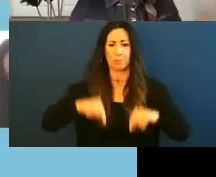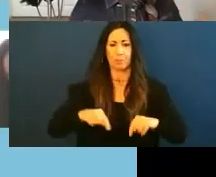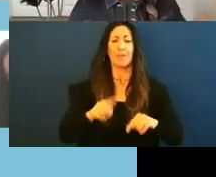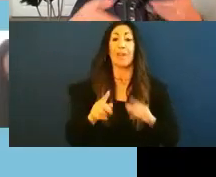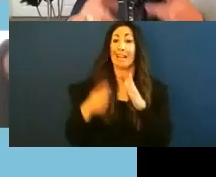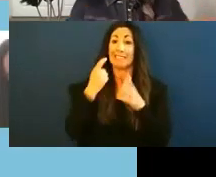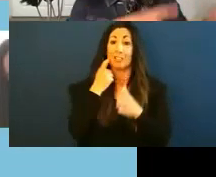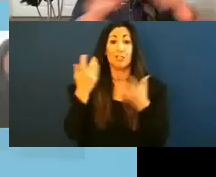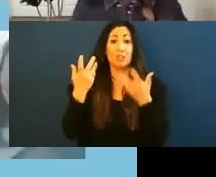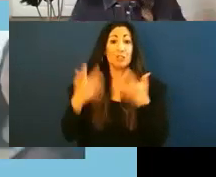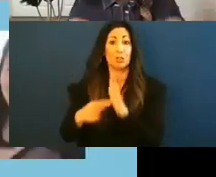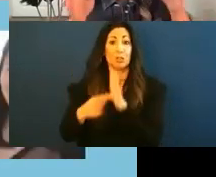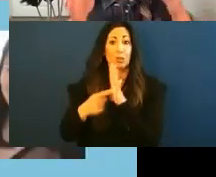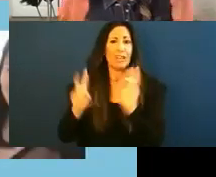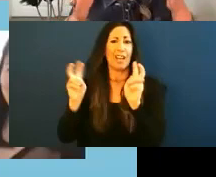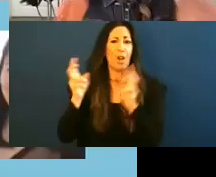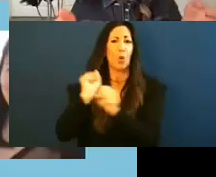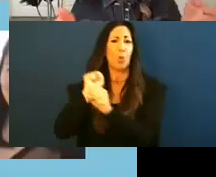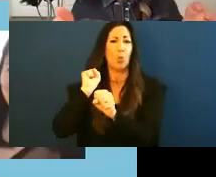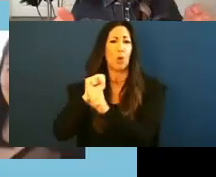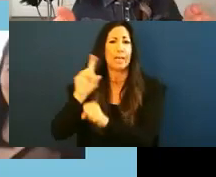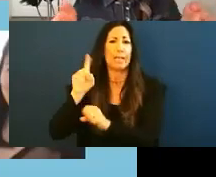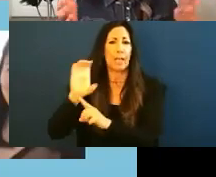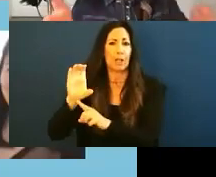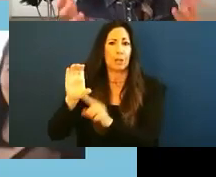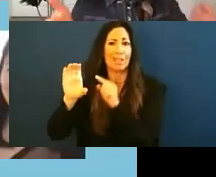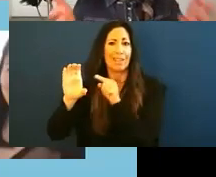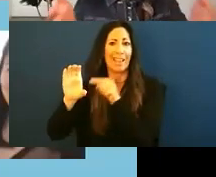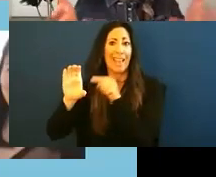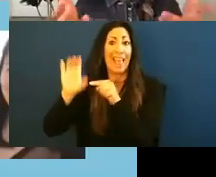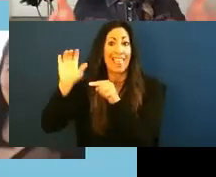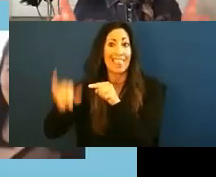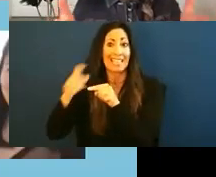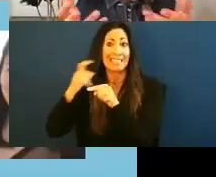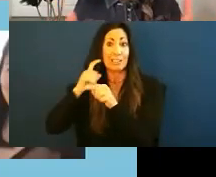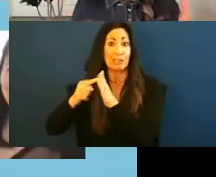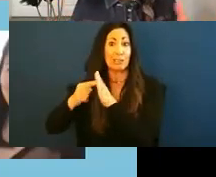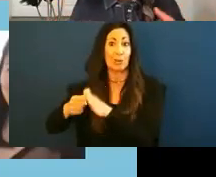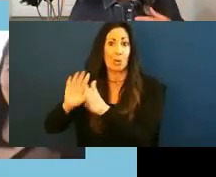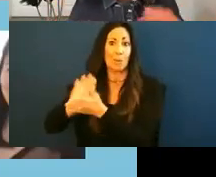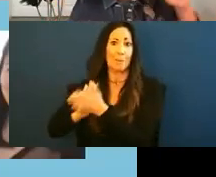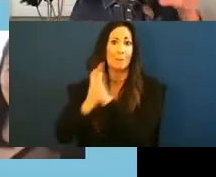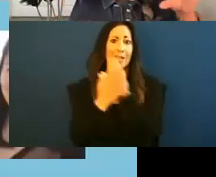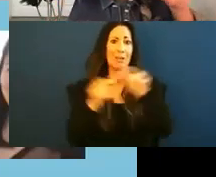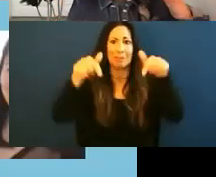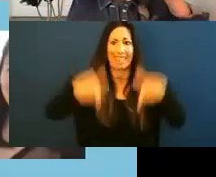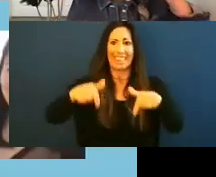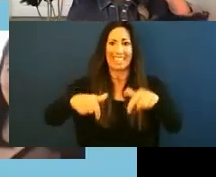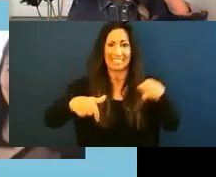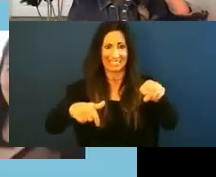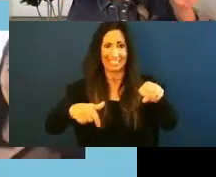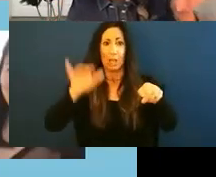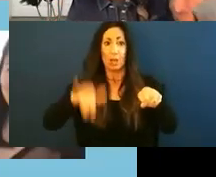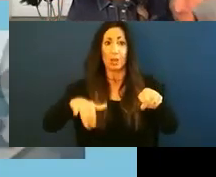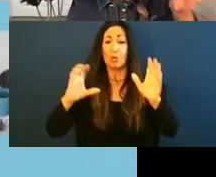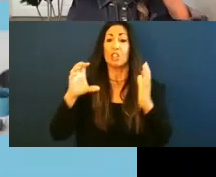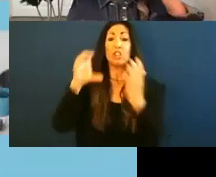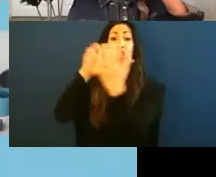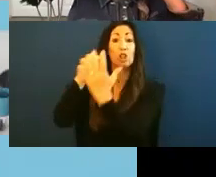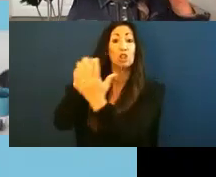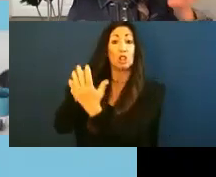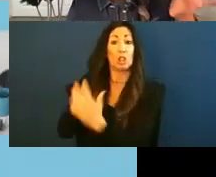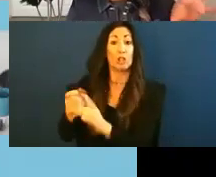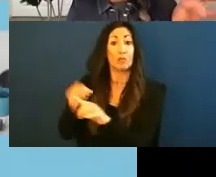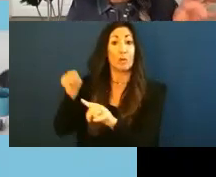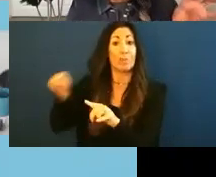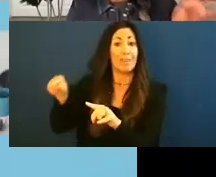document. The working document becomes this. This is what the working document becomes. Those those chunks become